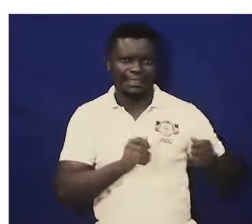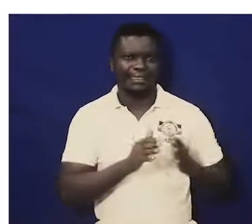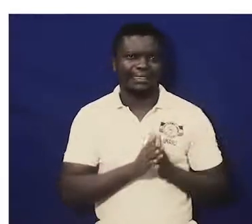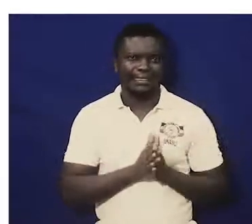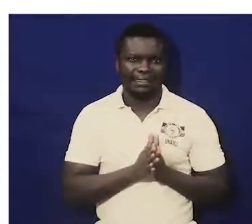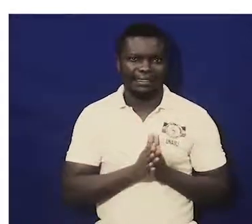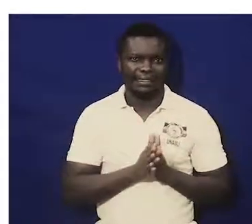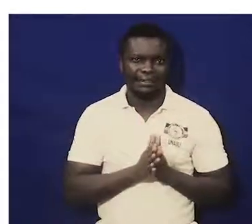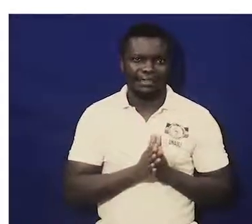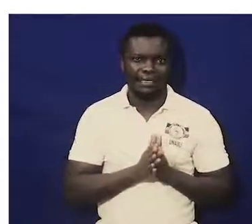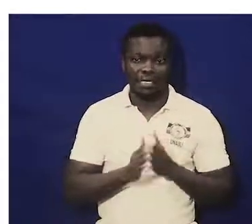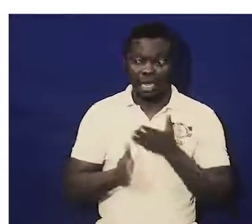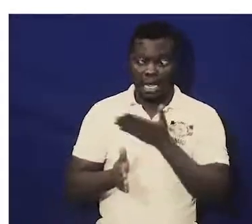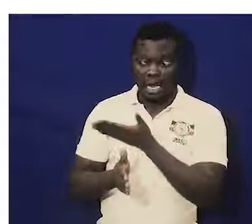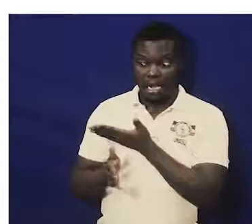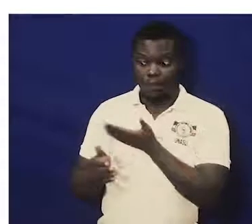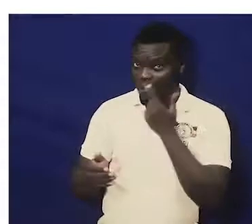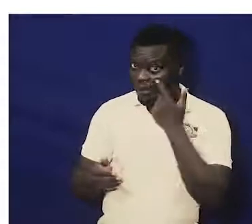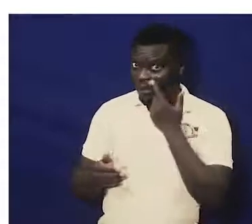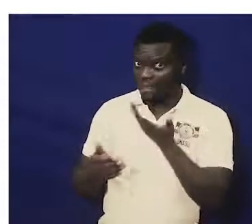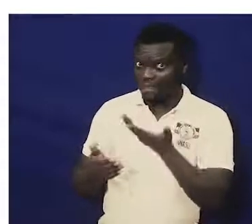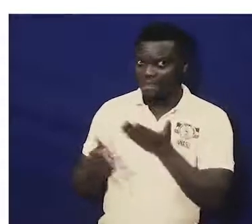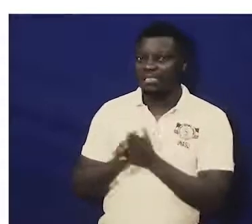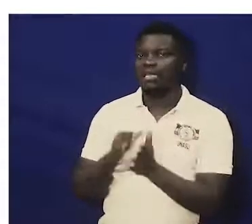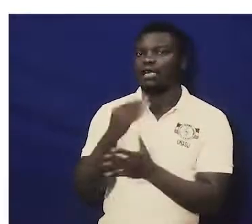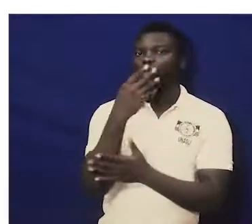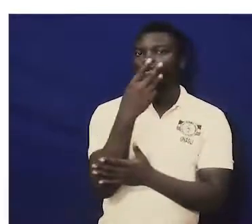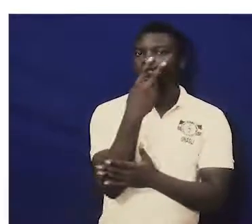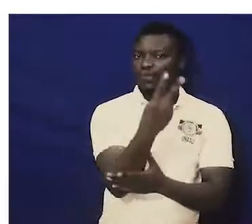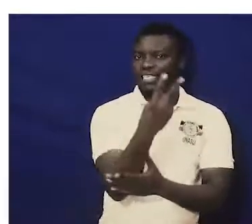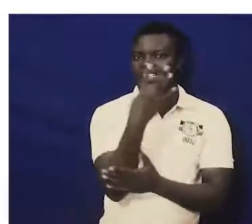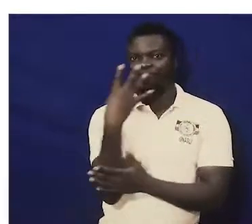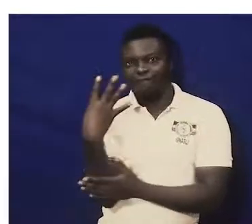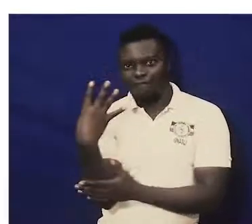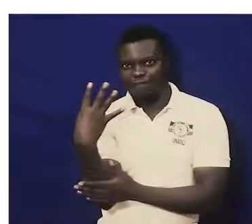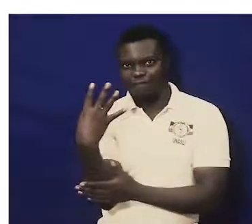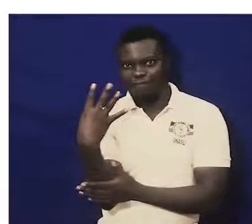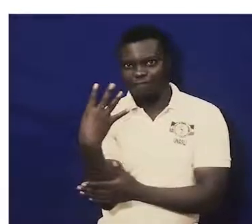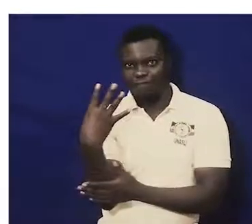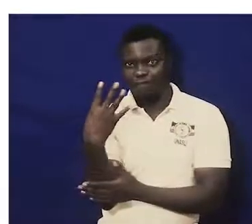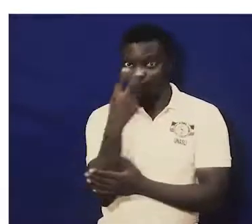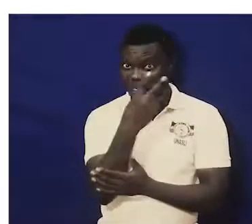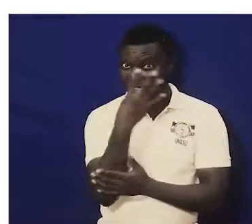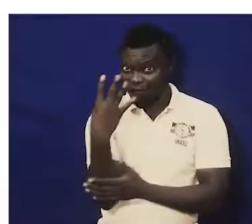has 24 bottles of soda.